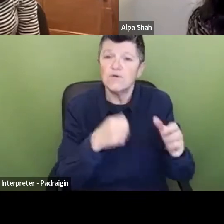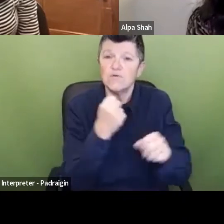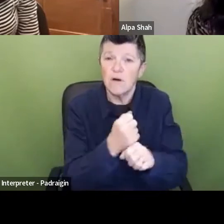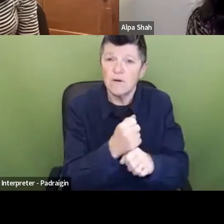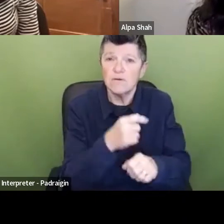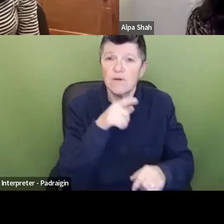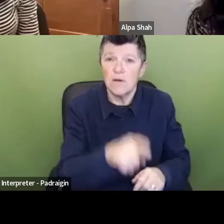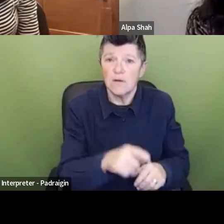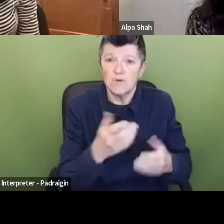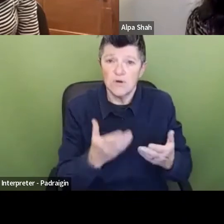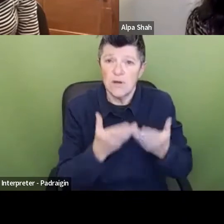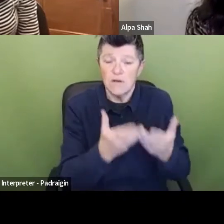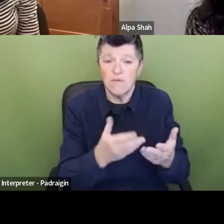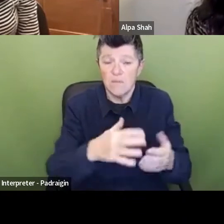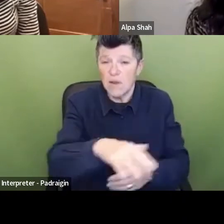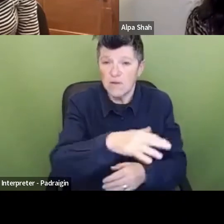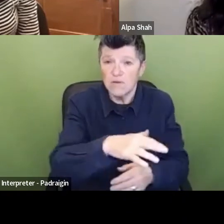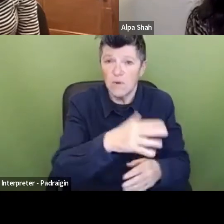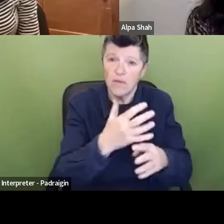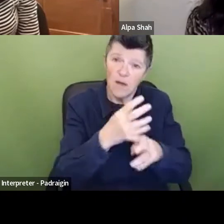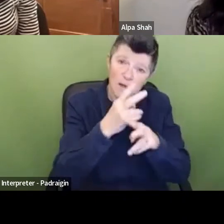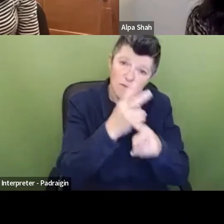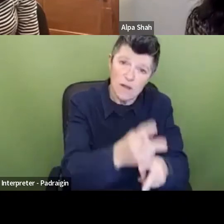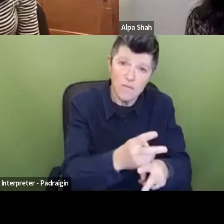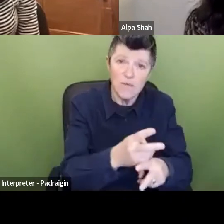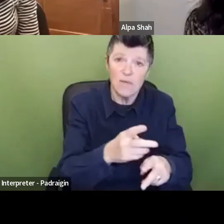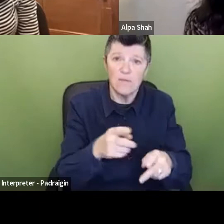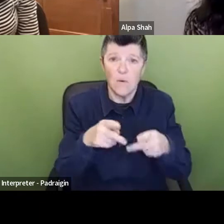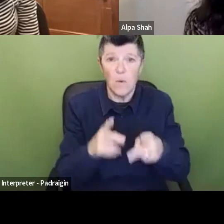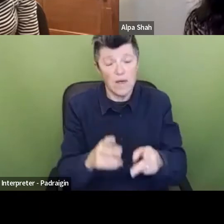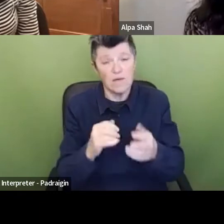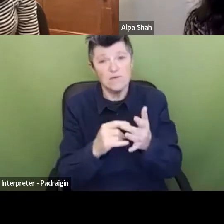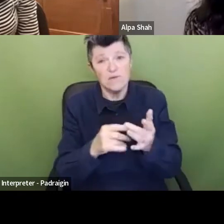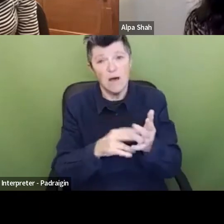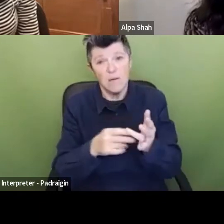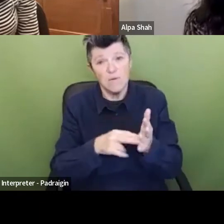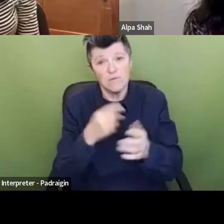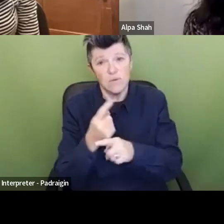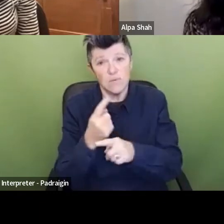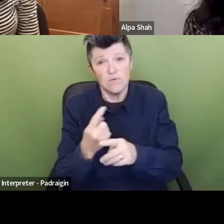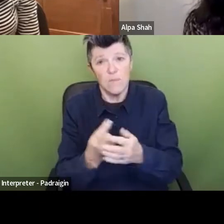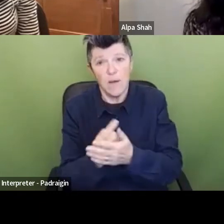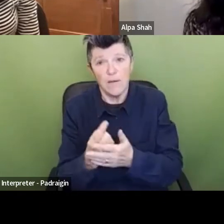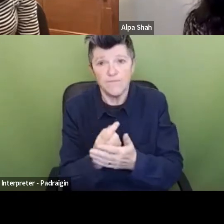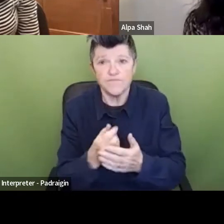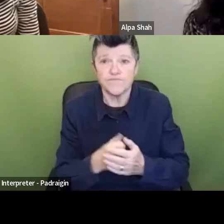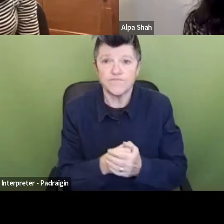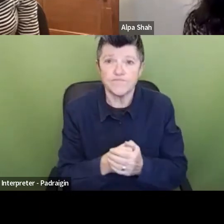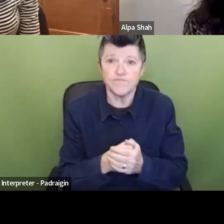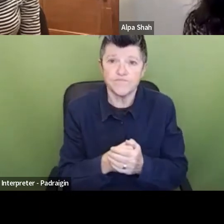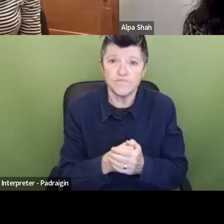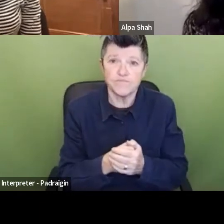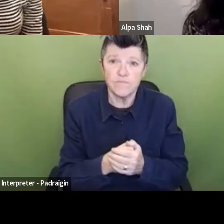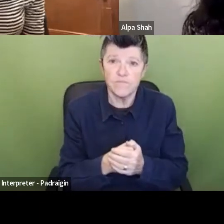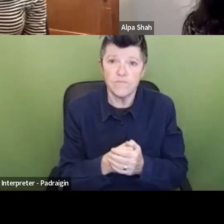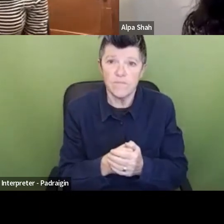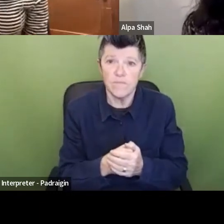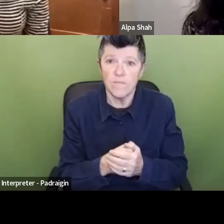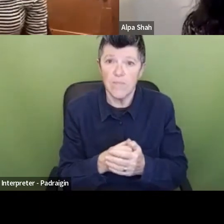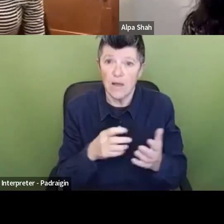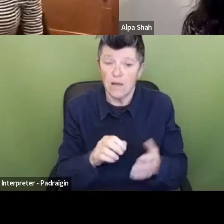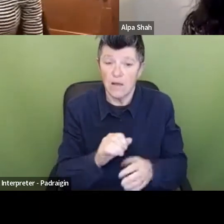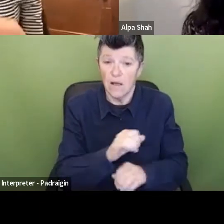taken care of, and in this way that Simon talked about, and I'm going to dive into in a second, they take care of